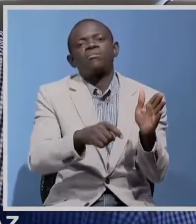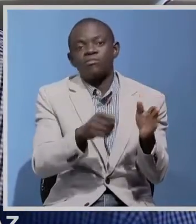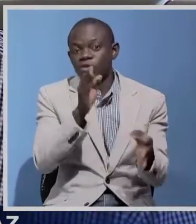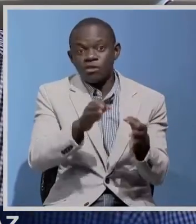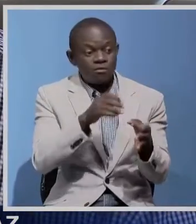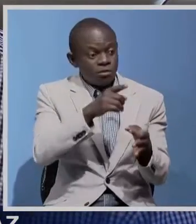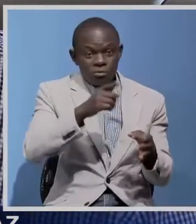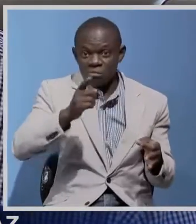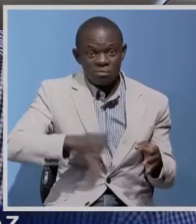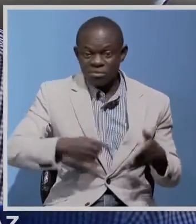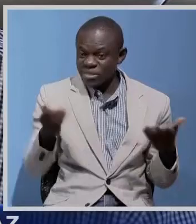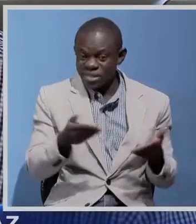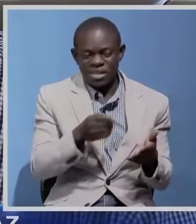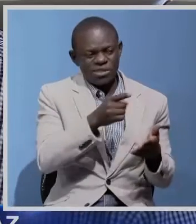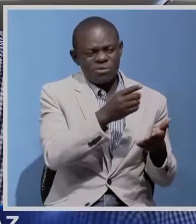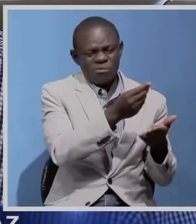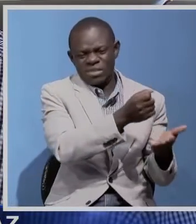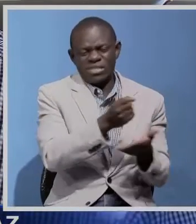for the bank to take on that risk.